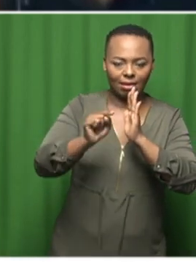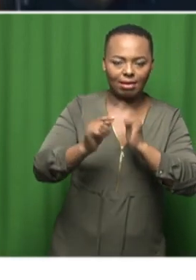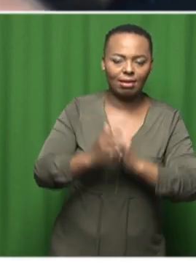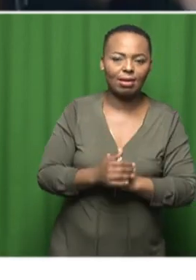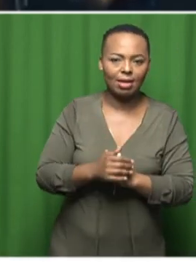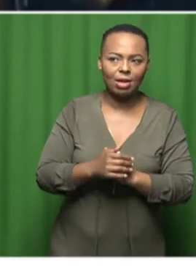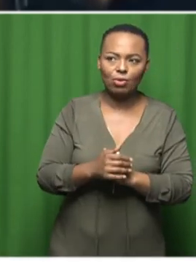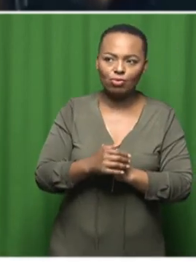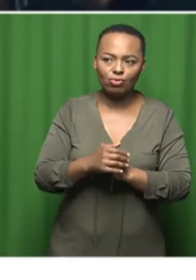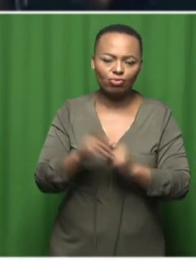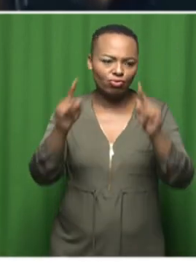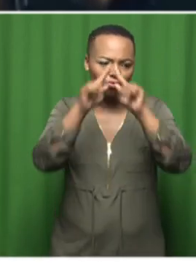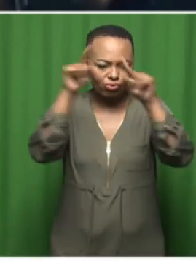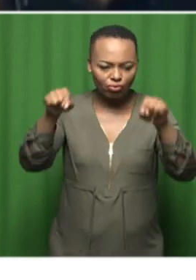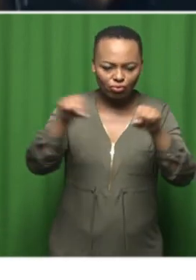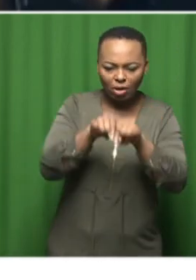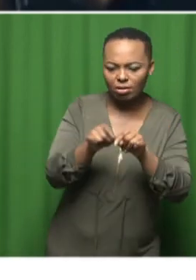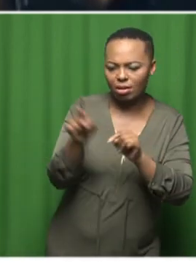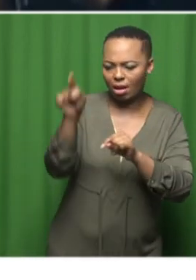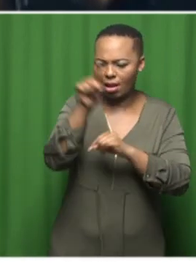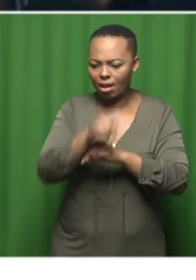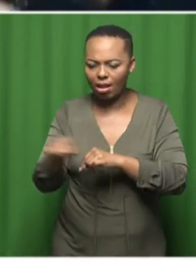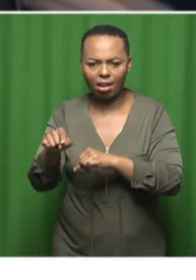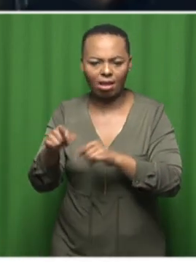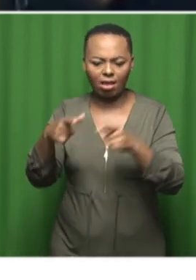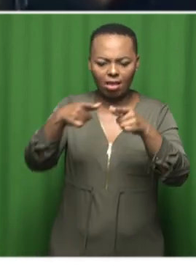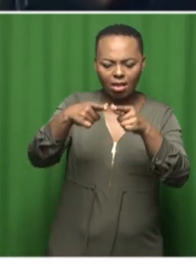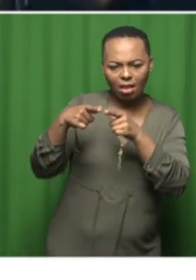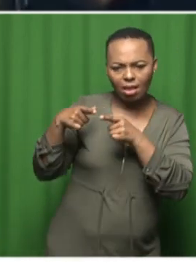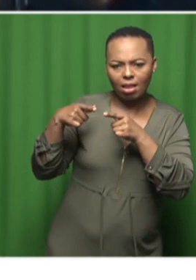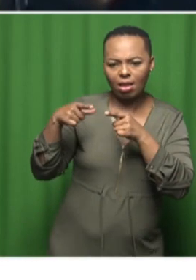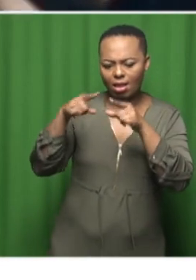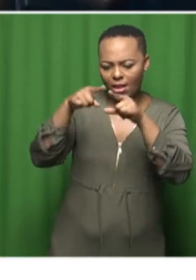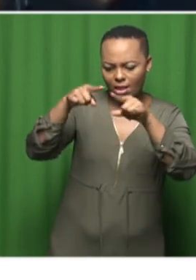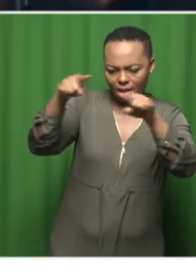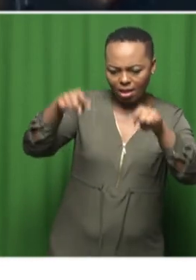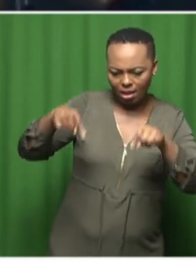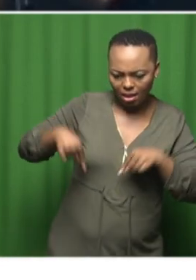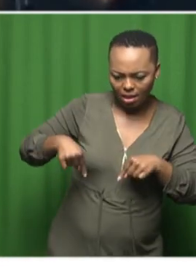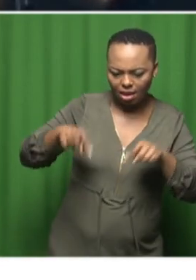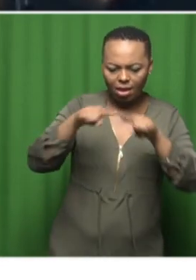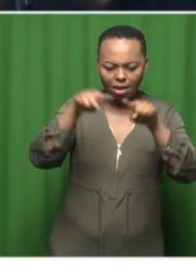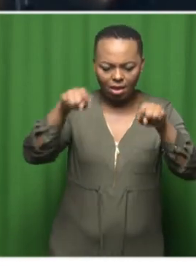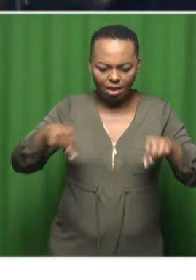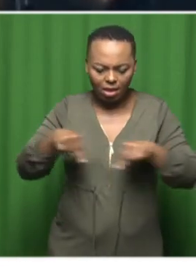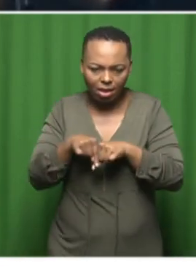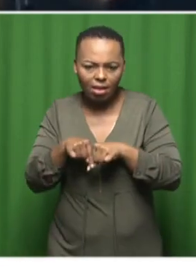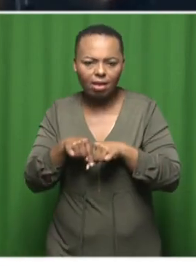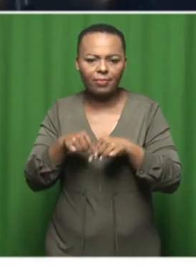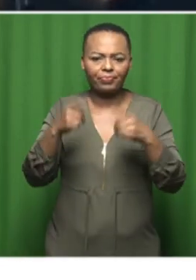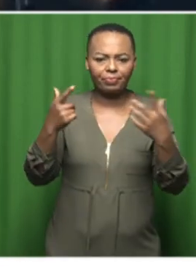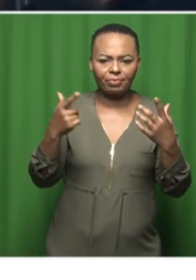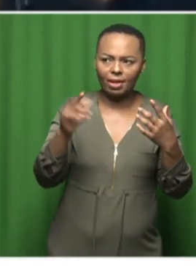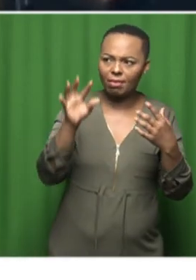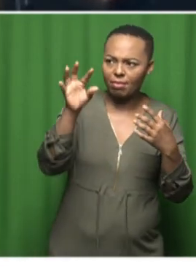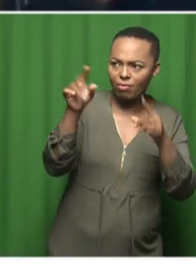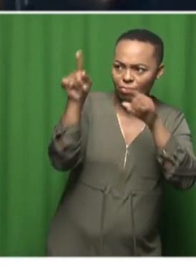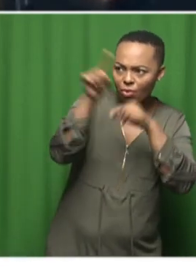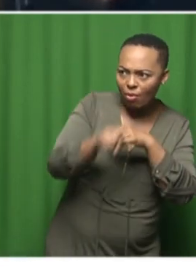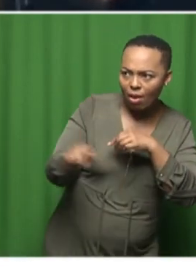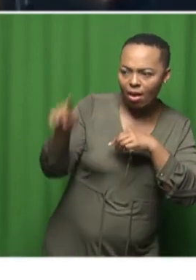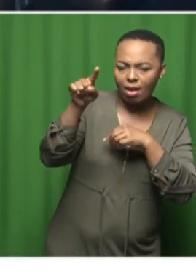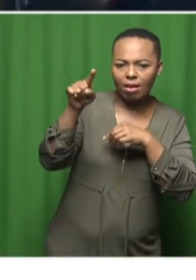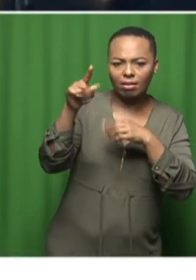The structures around that, whether that be in the form of Kalki Ceramics, Studio Kalki, which is our architectural and